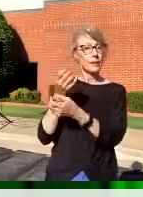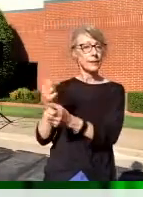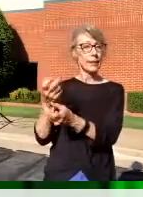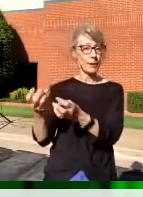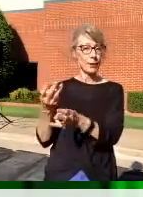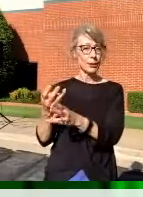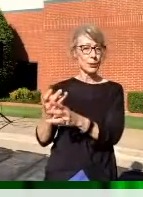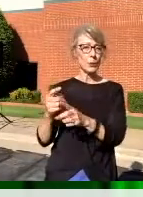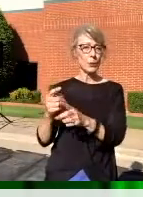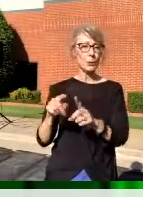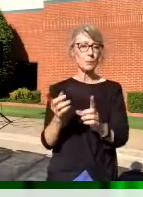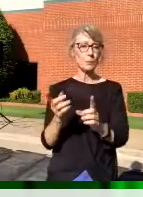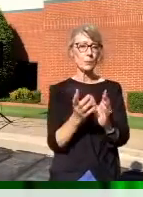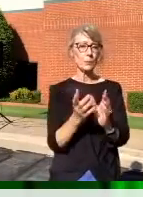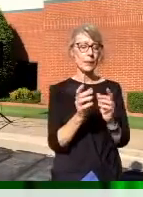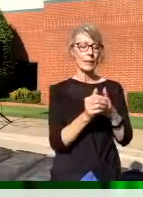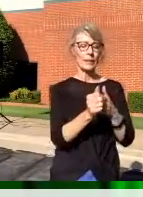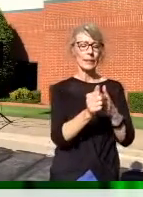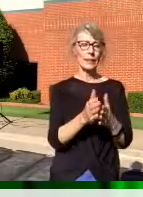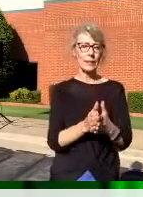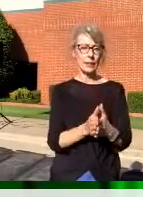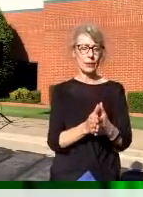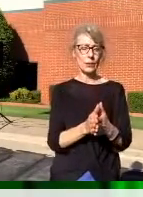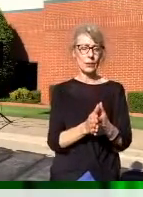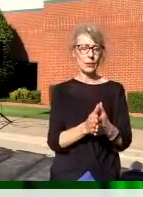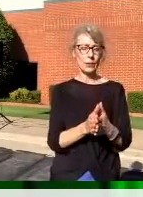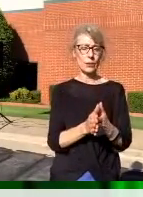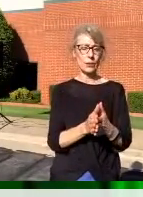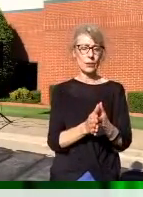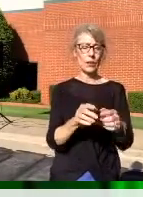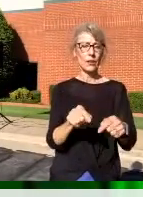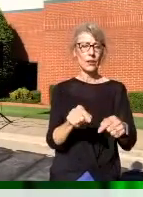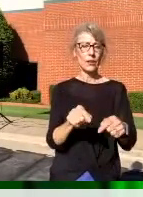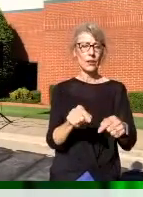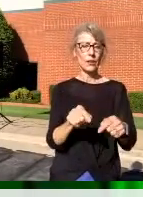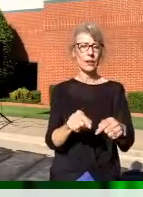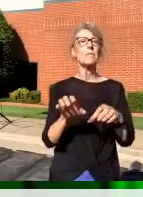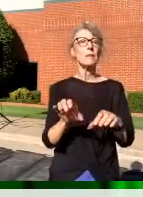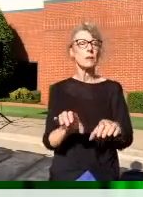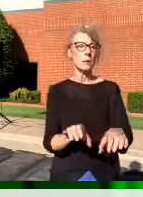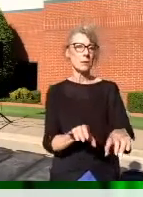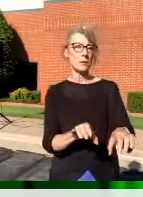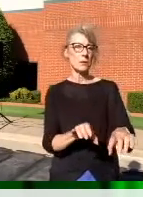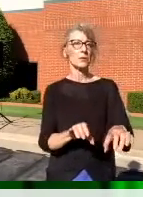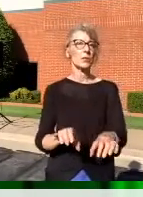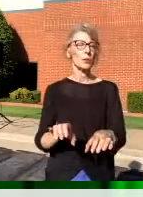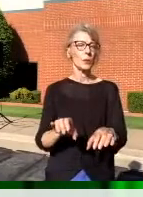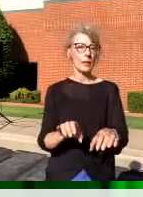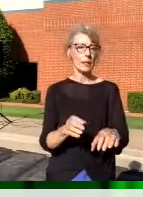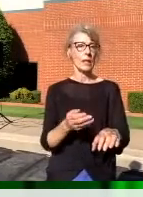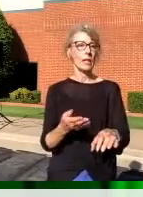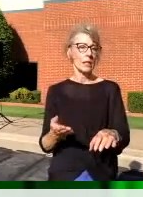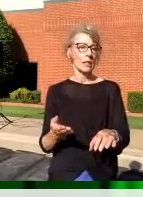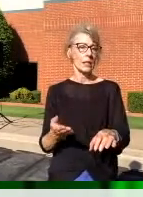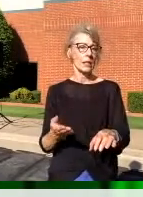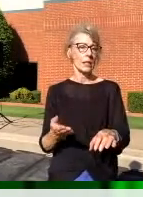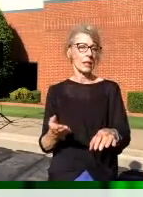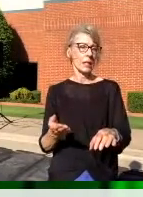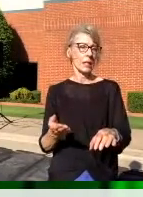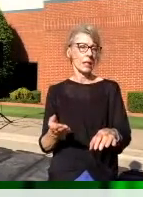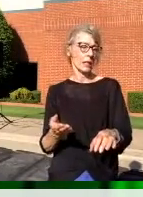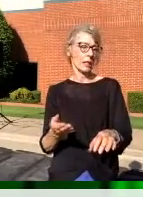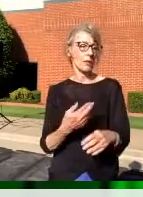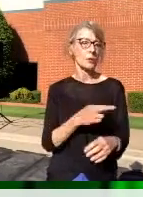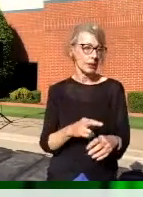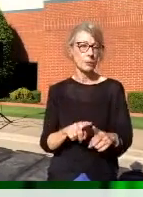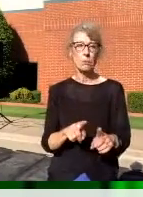turned the tables over. The religious leaders were going through the motions of the temple, and they had neglected the mission